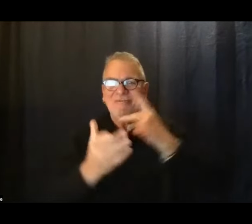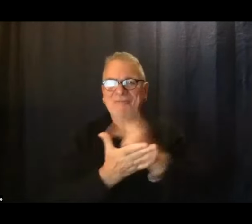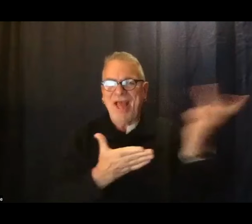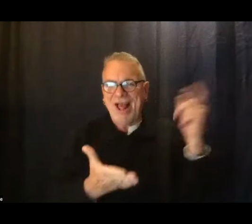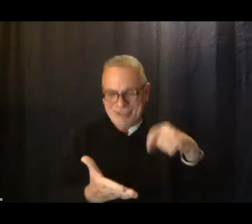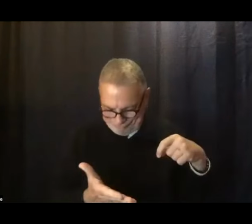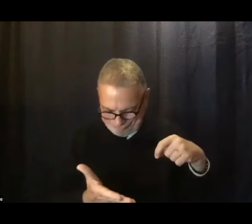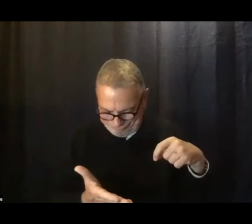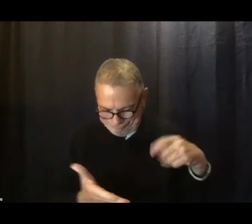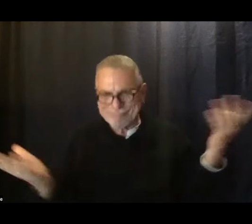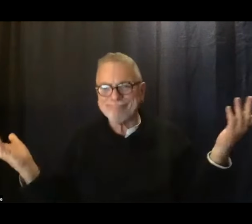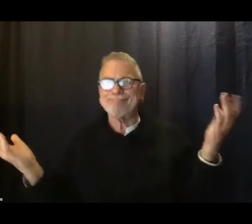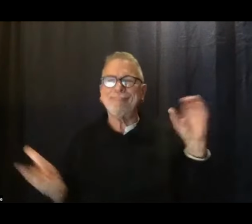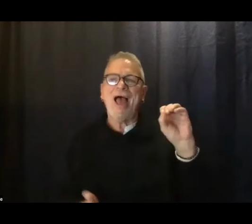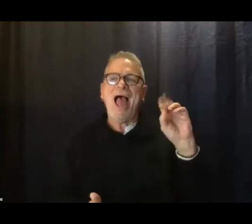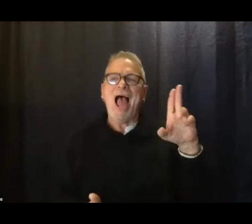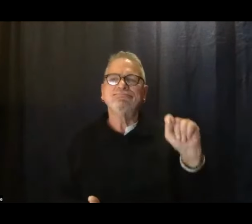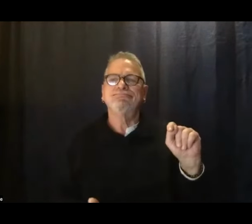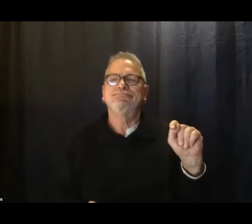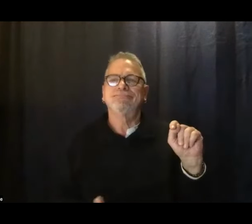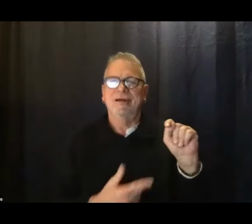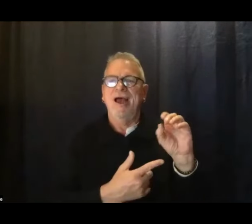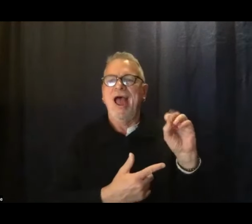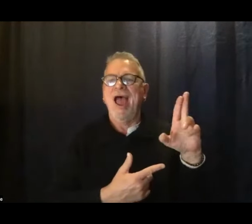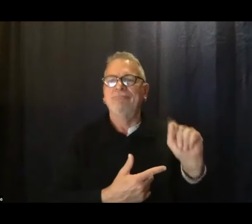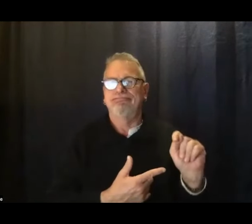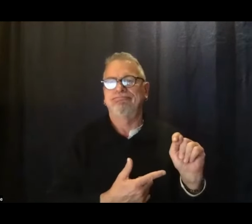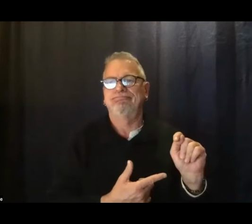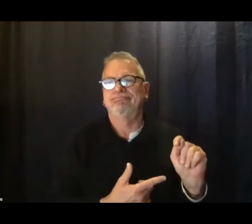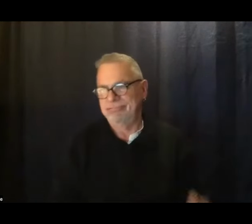out. Maybe a test you failed. I'm out.